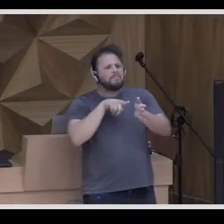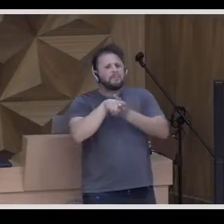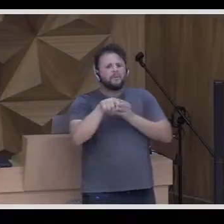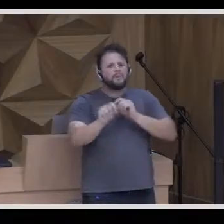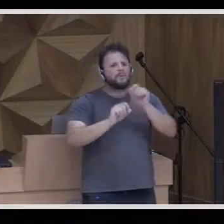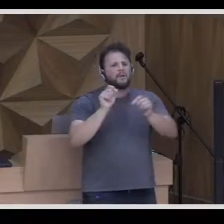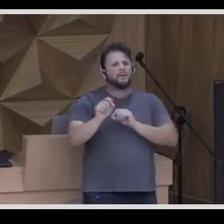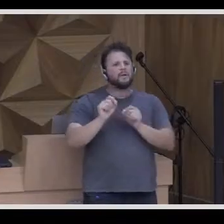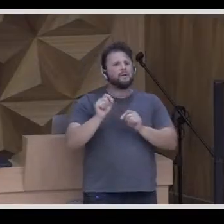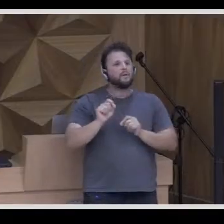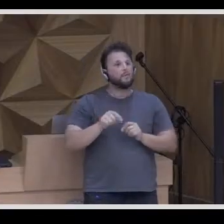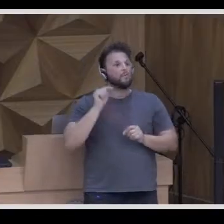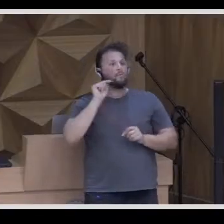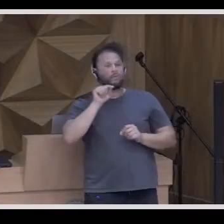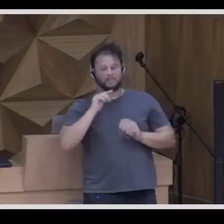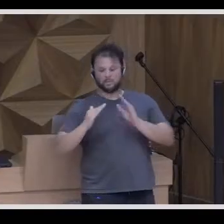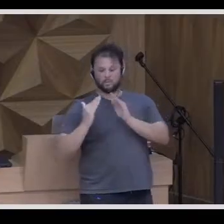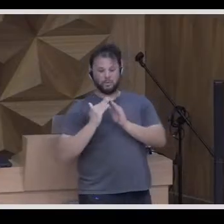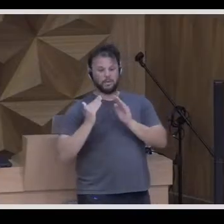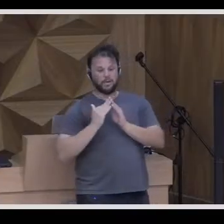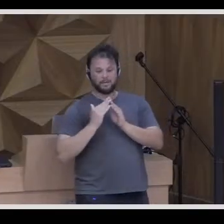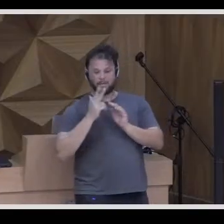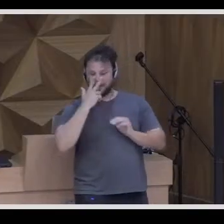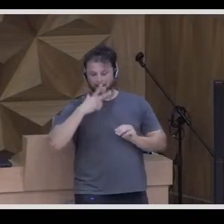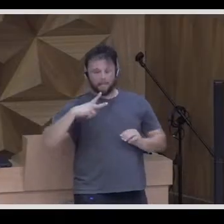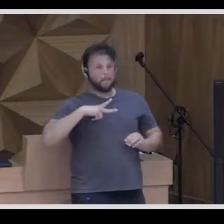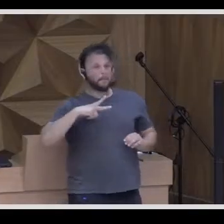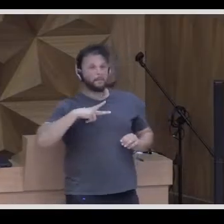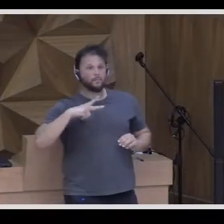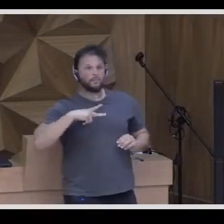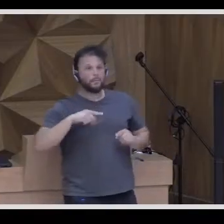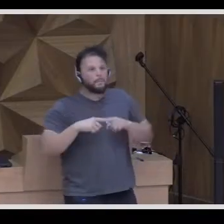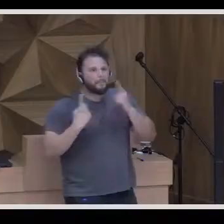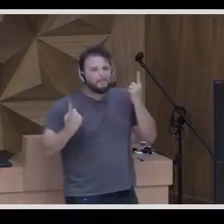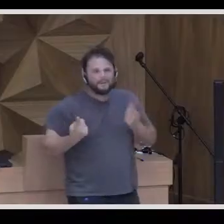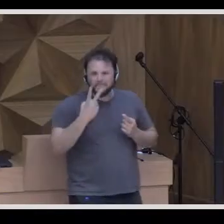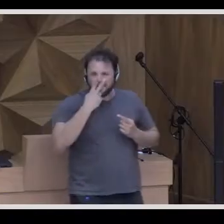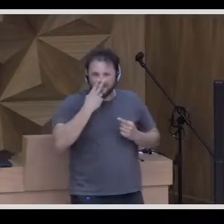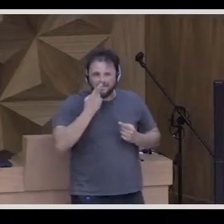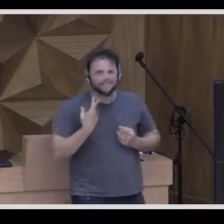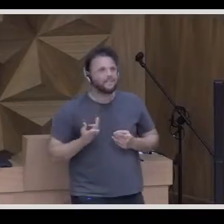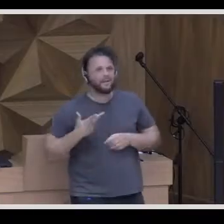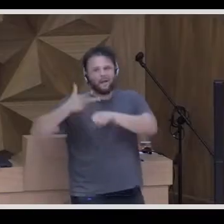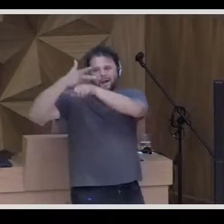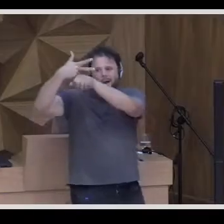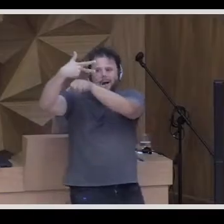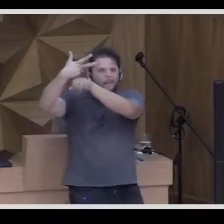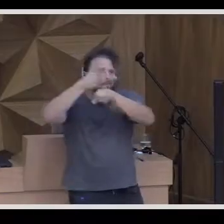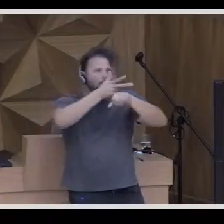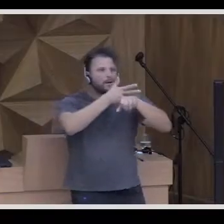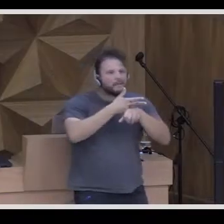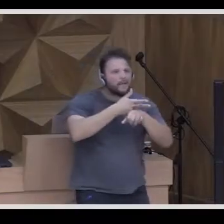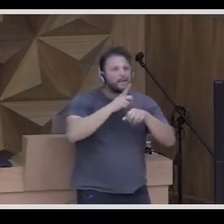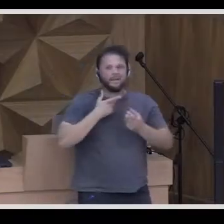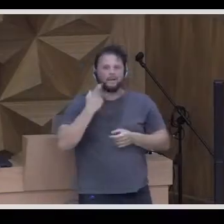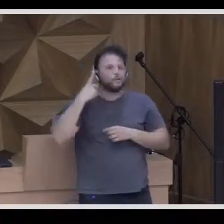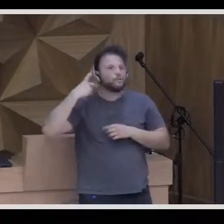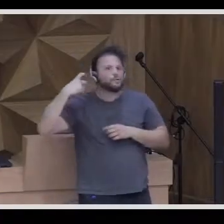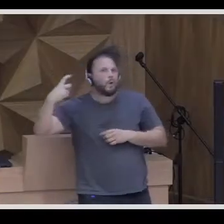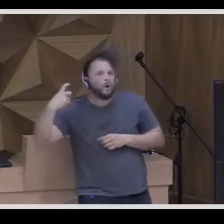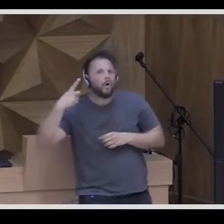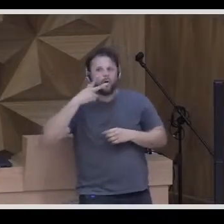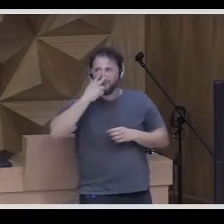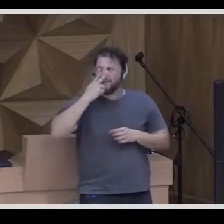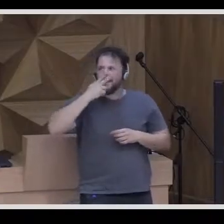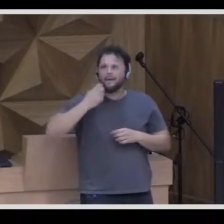kind of private space, surrounded by all of this technology that you could easily perceive as being surveillance? How does that